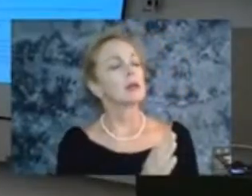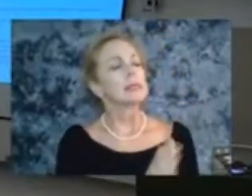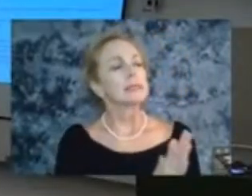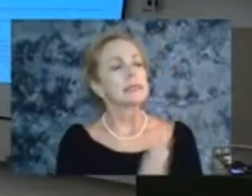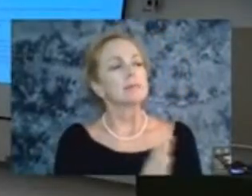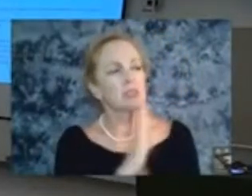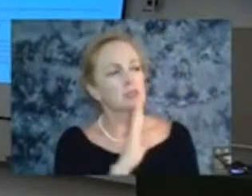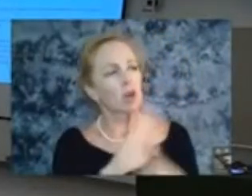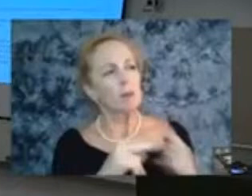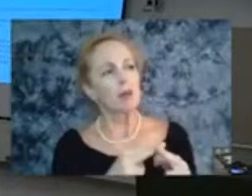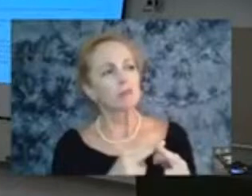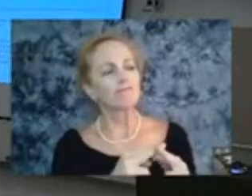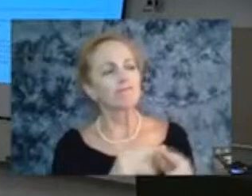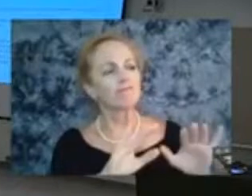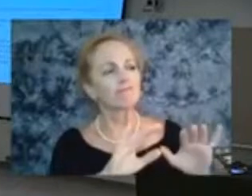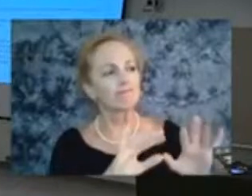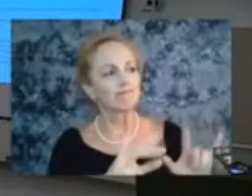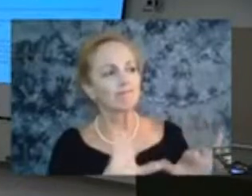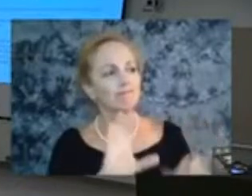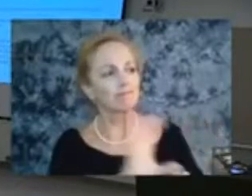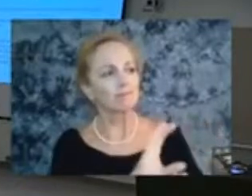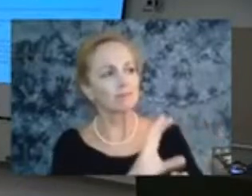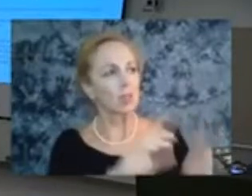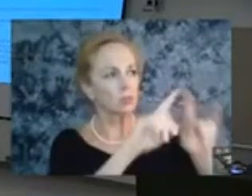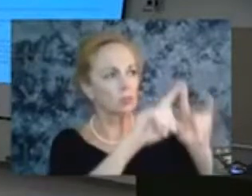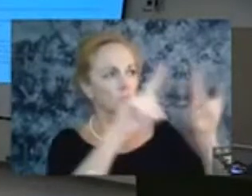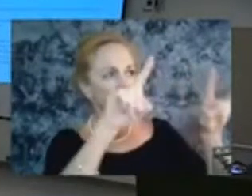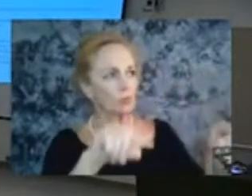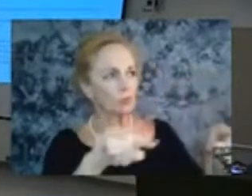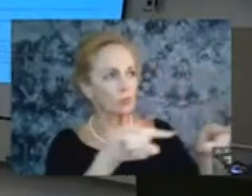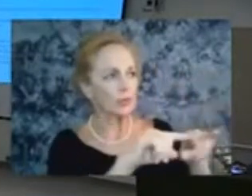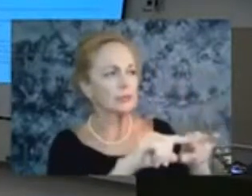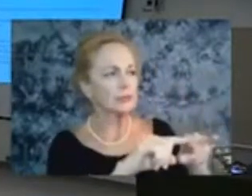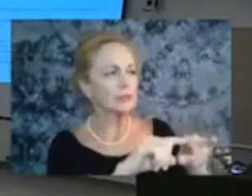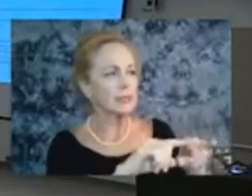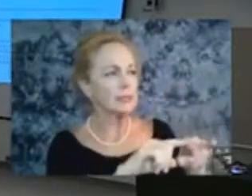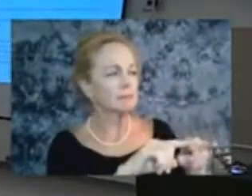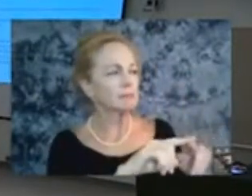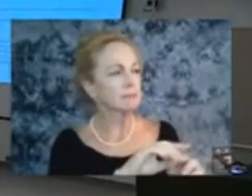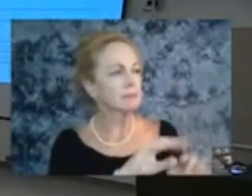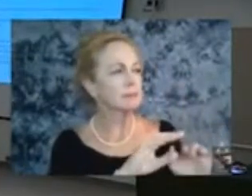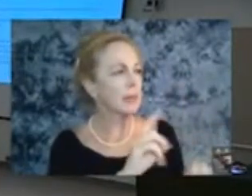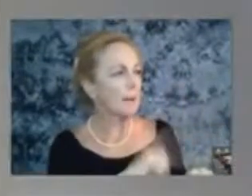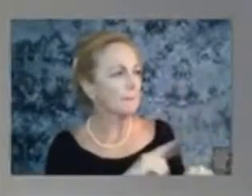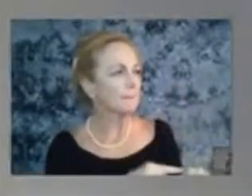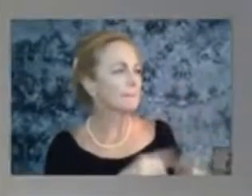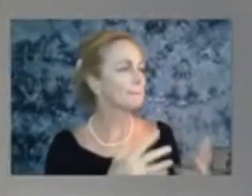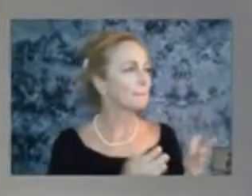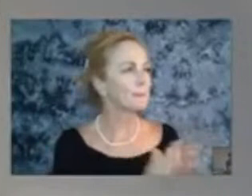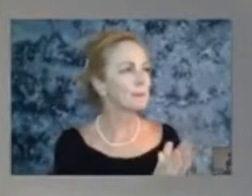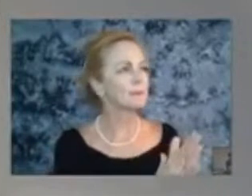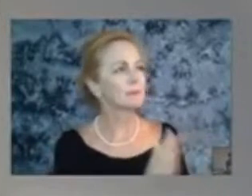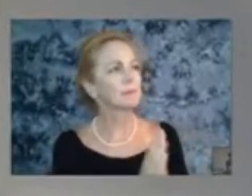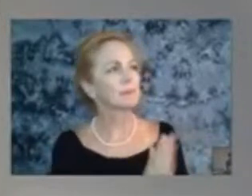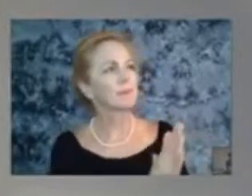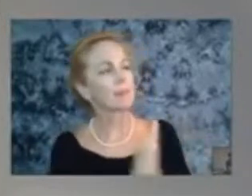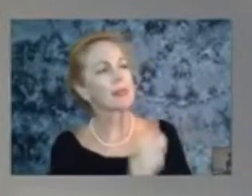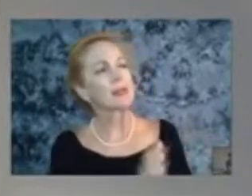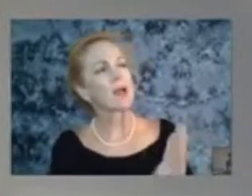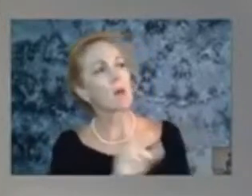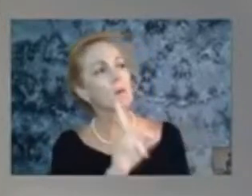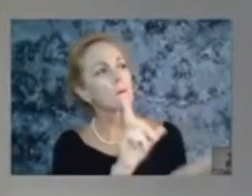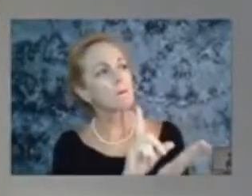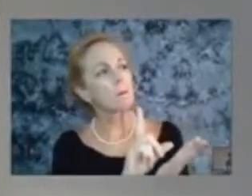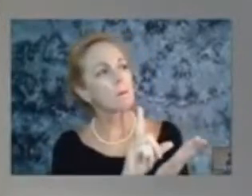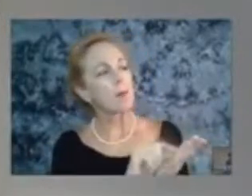important to me is that these are made available to students, either via Canvas message or published on the CMS website. Because I think it's